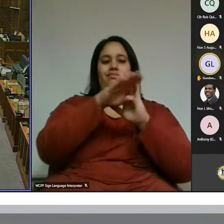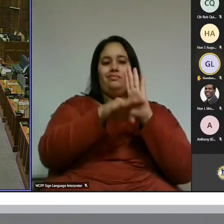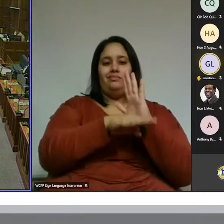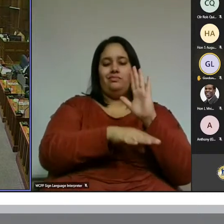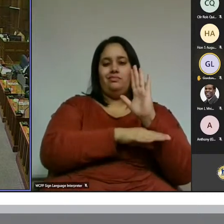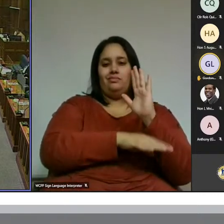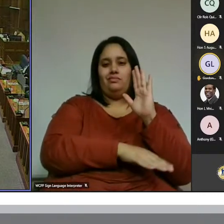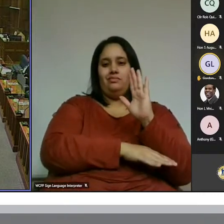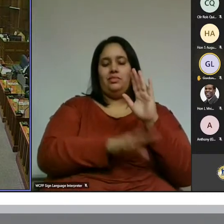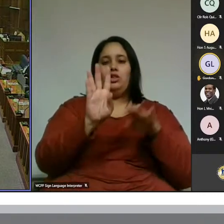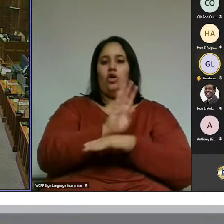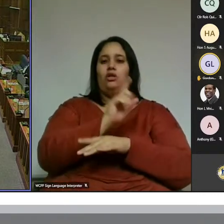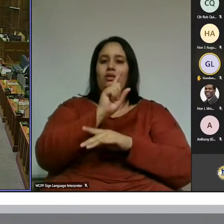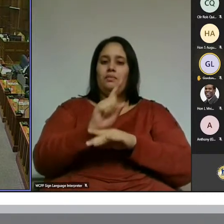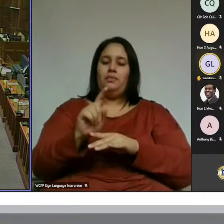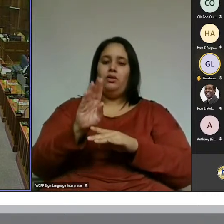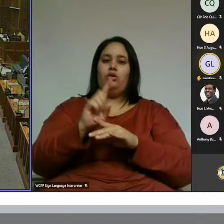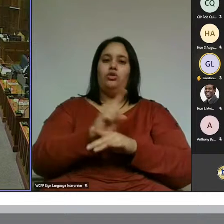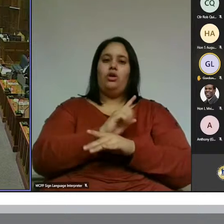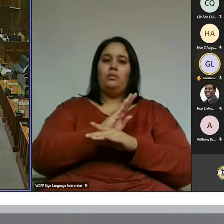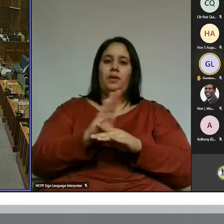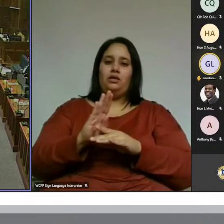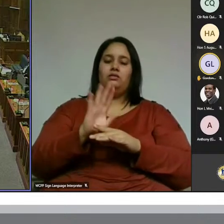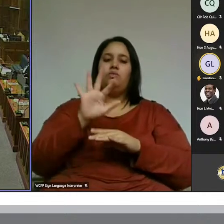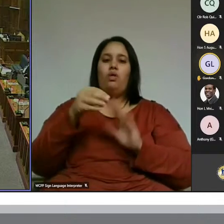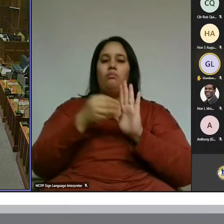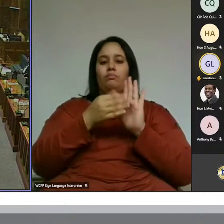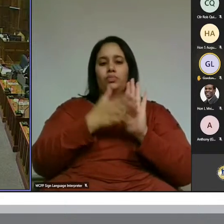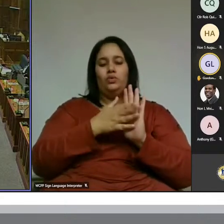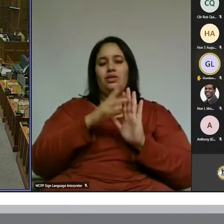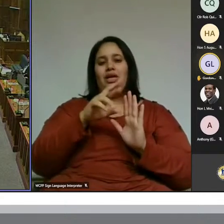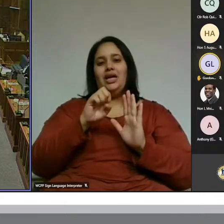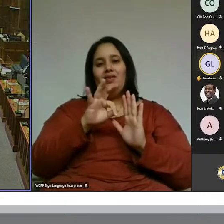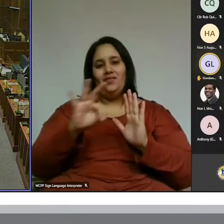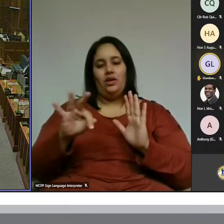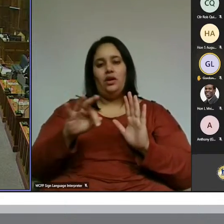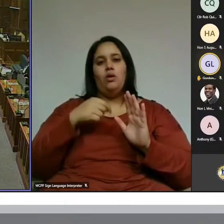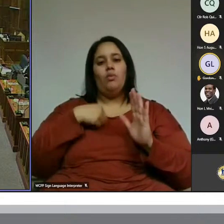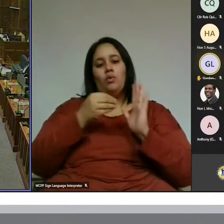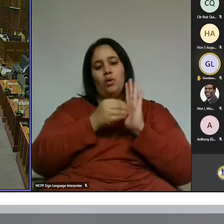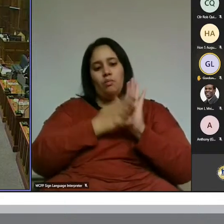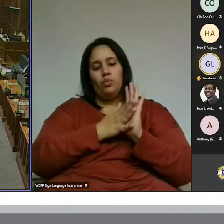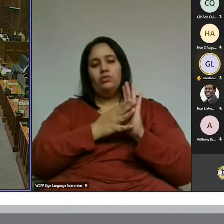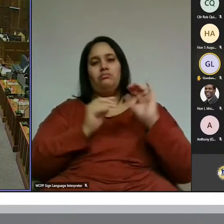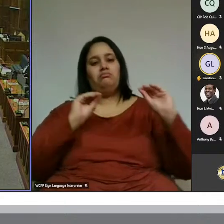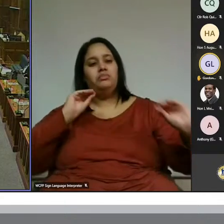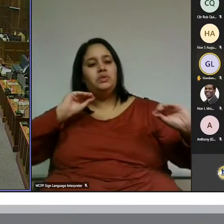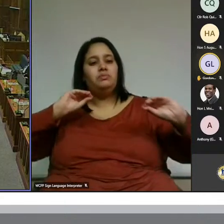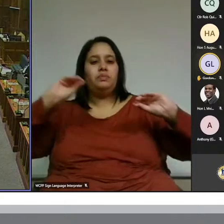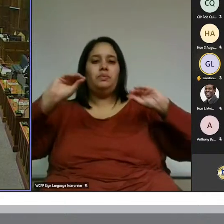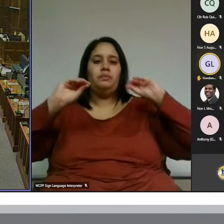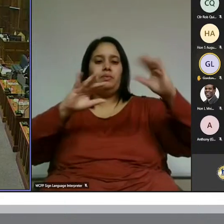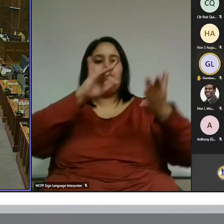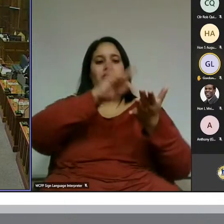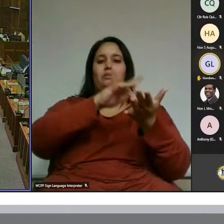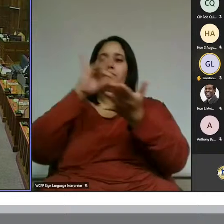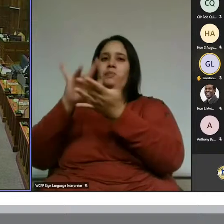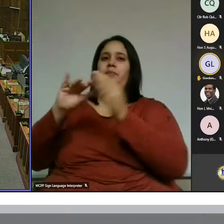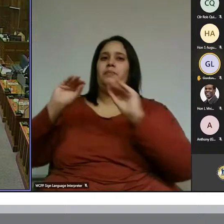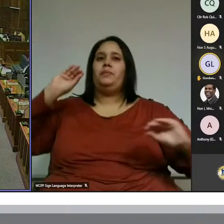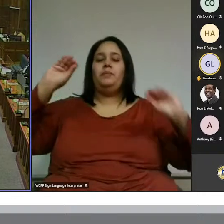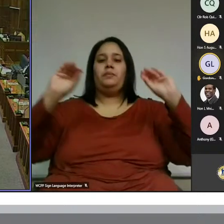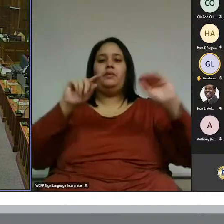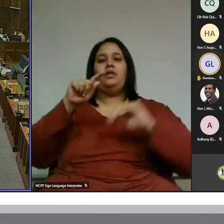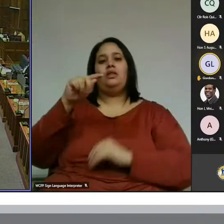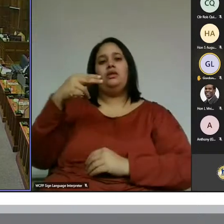listed database will be georeferenced. In other words, there'll be coordinates. So it's it follows the TMH